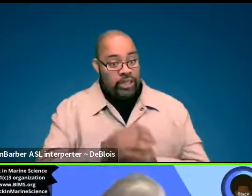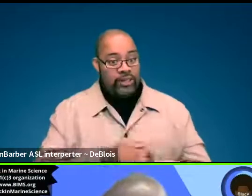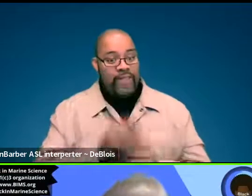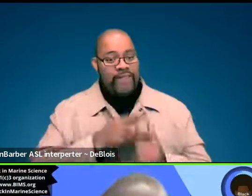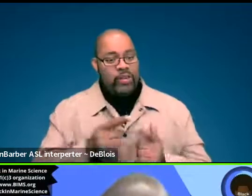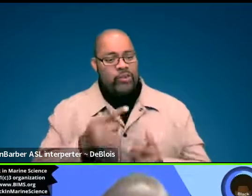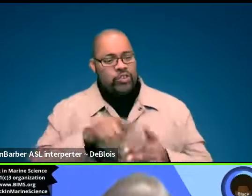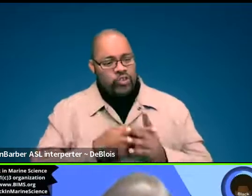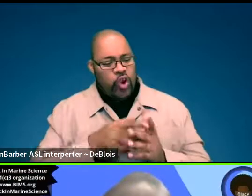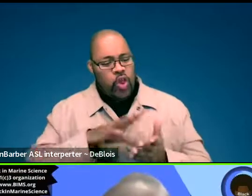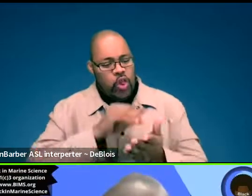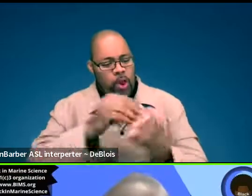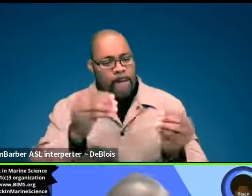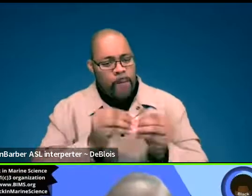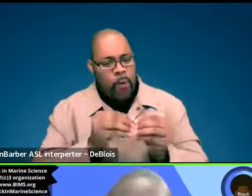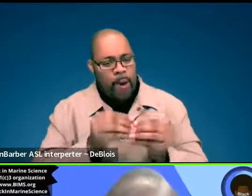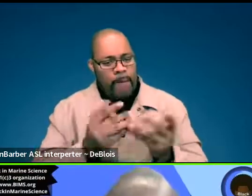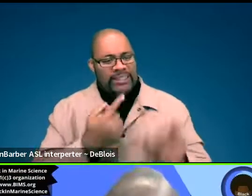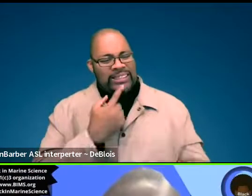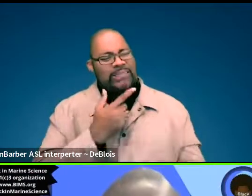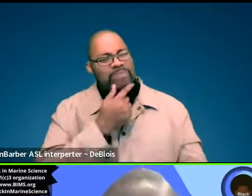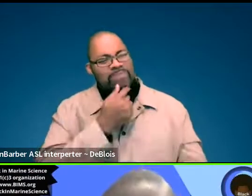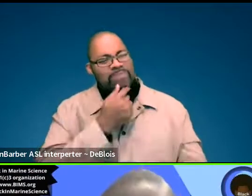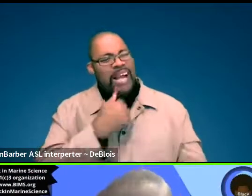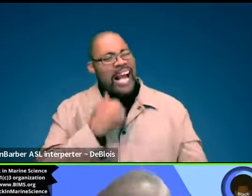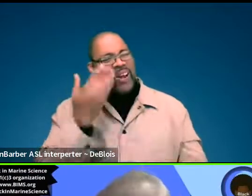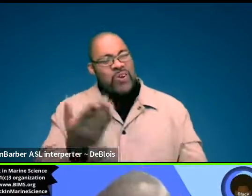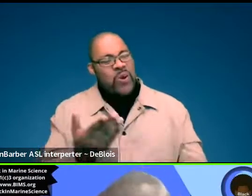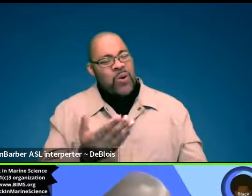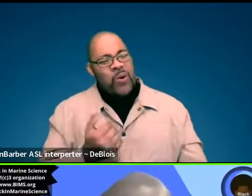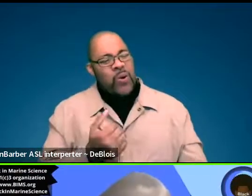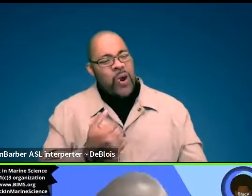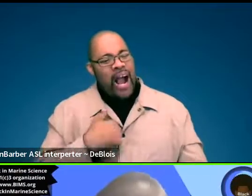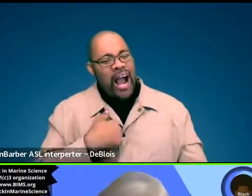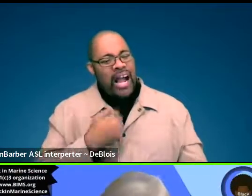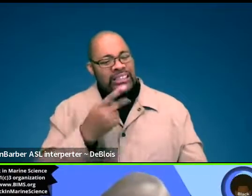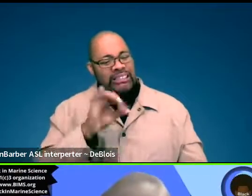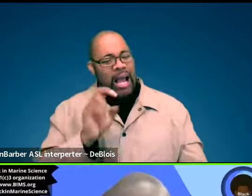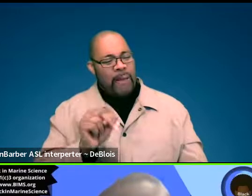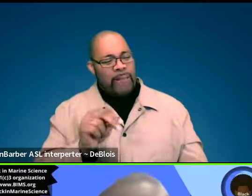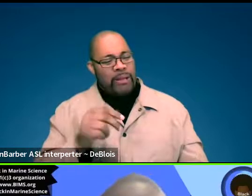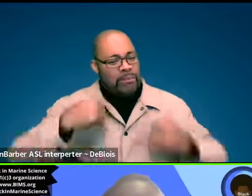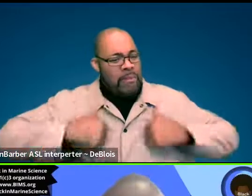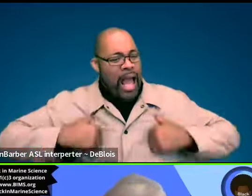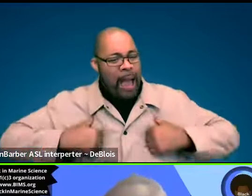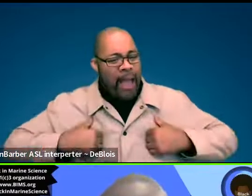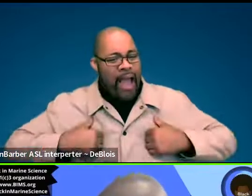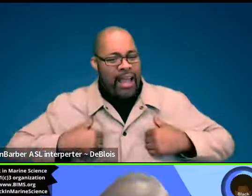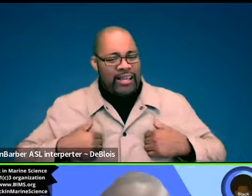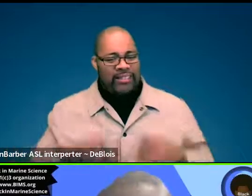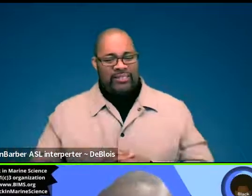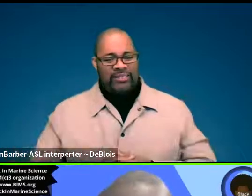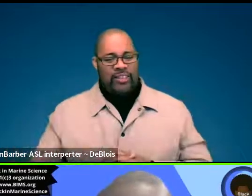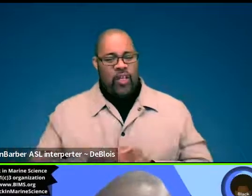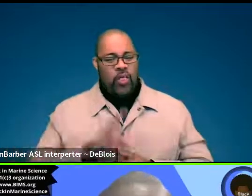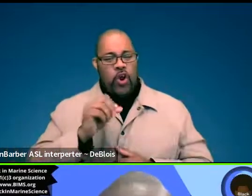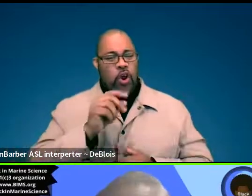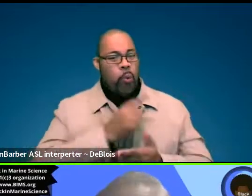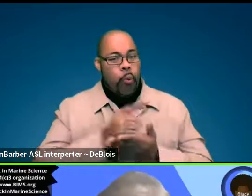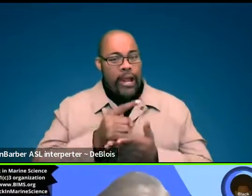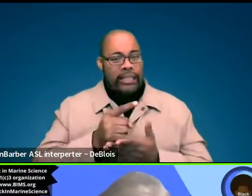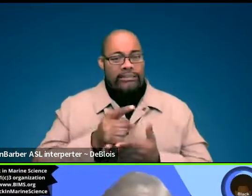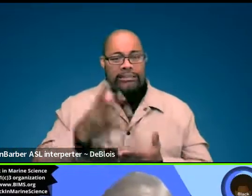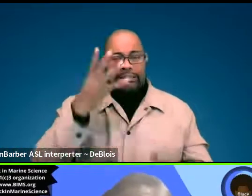then as you start to learn more, you might like, I don't know, like I see Diamond backpacking for 30 weeks and